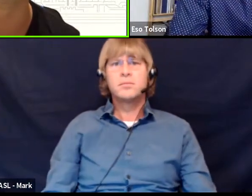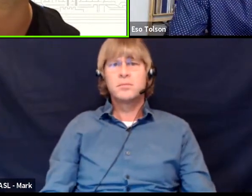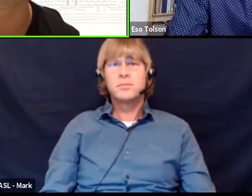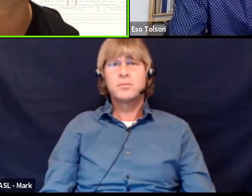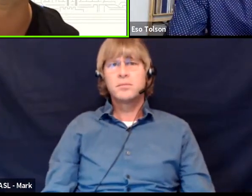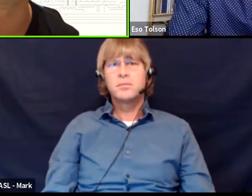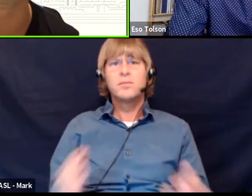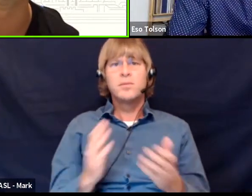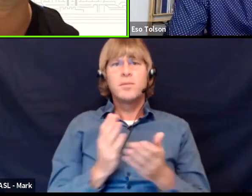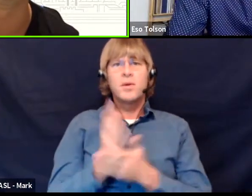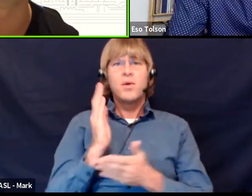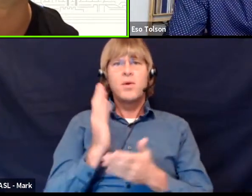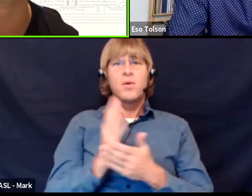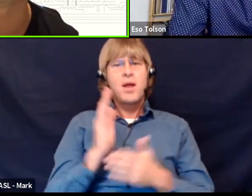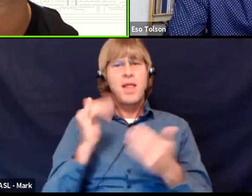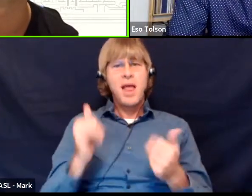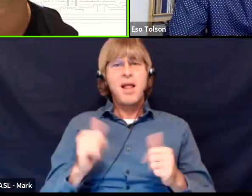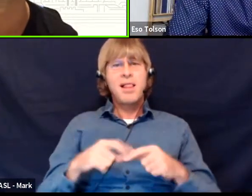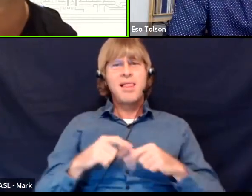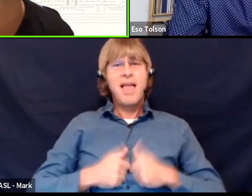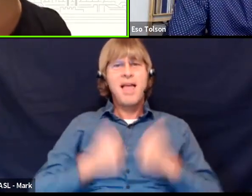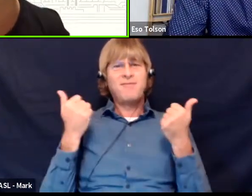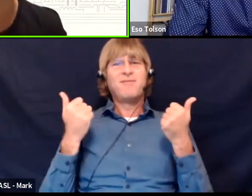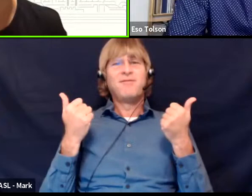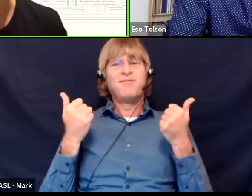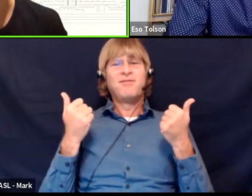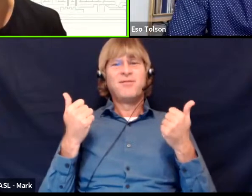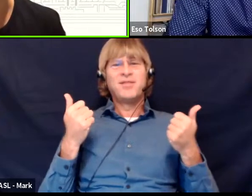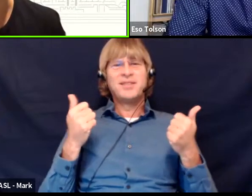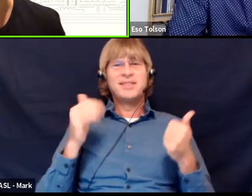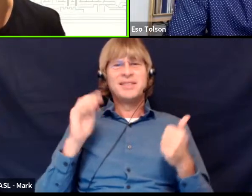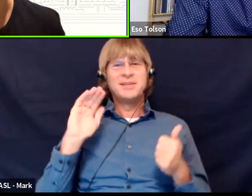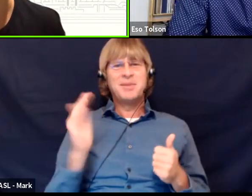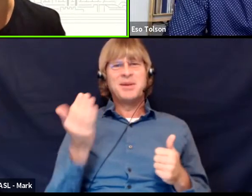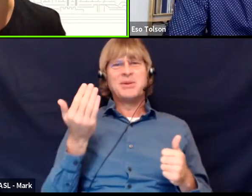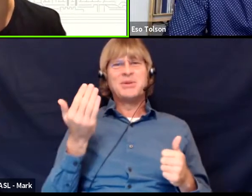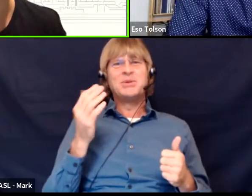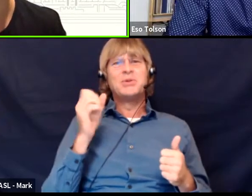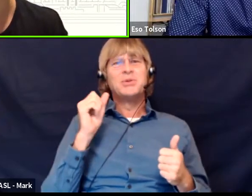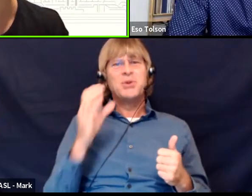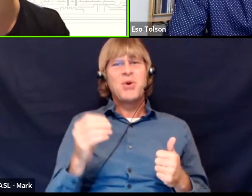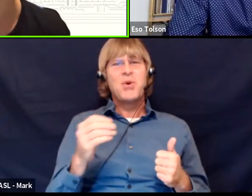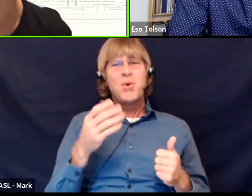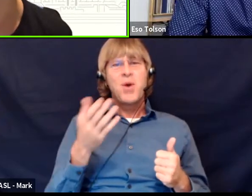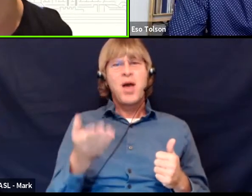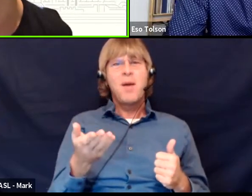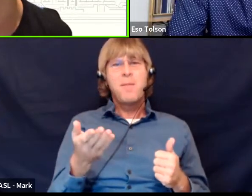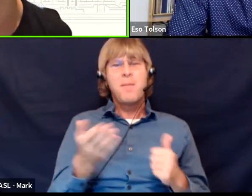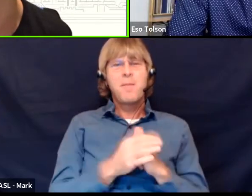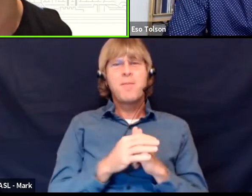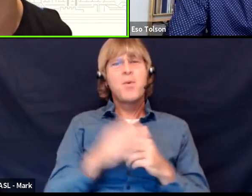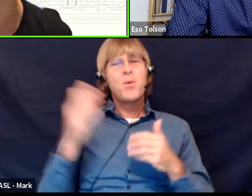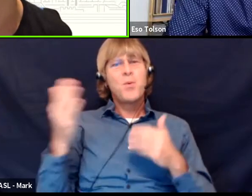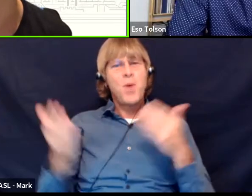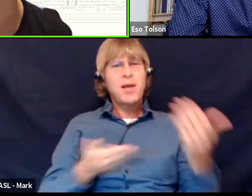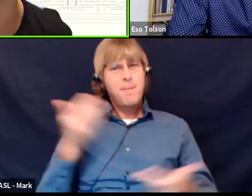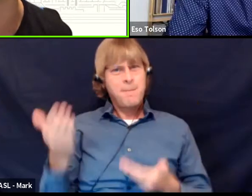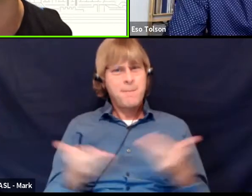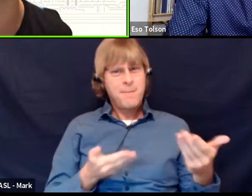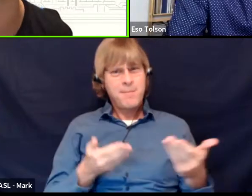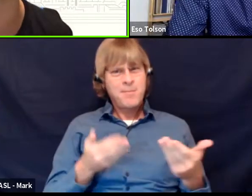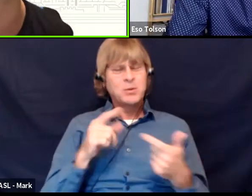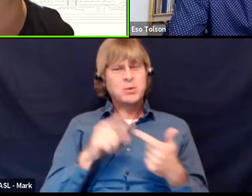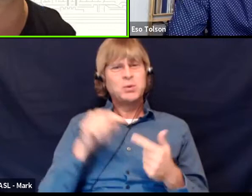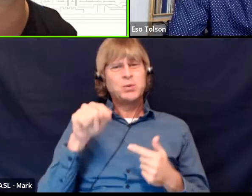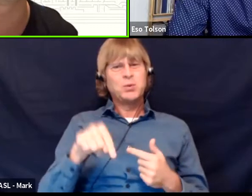Right, we are live. It appears to be. So, welcome